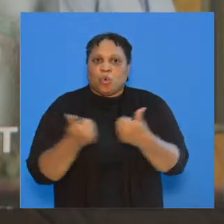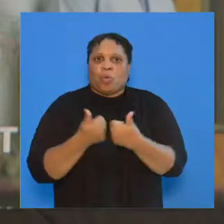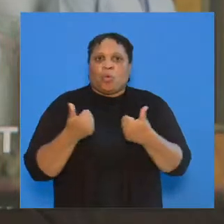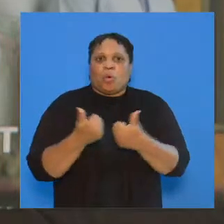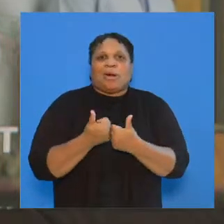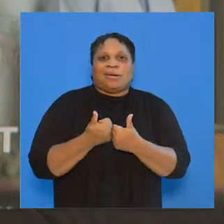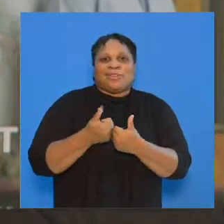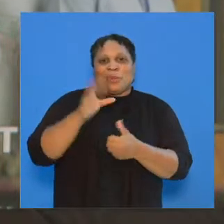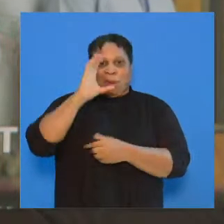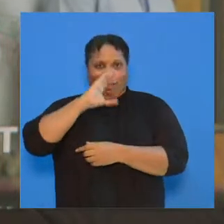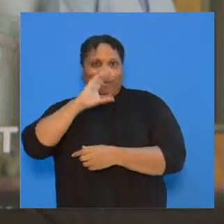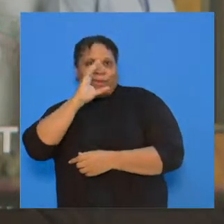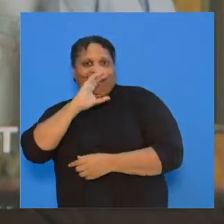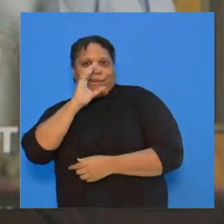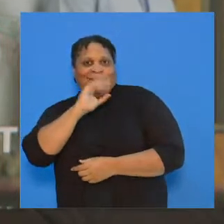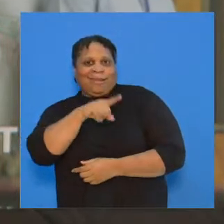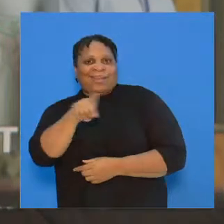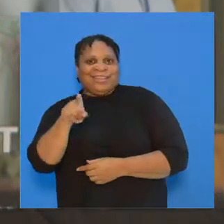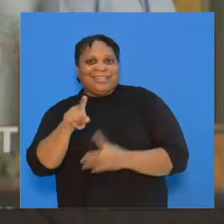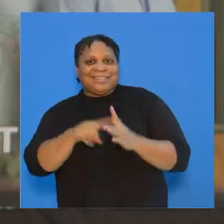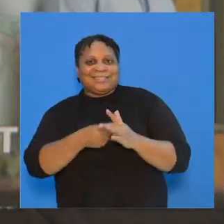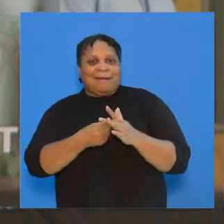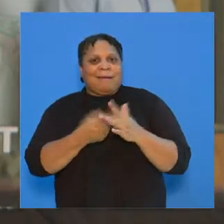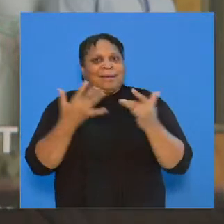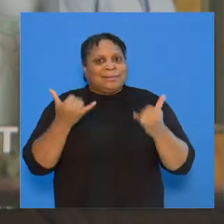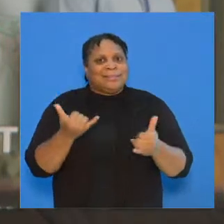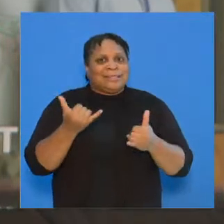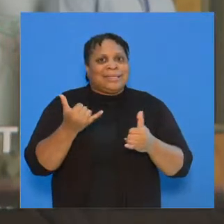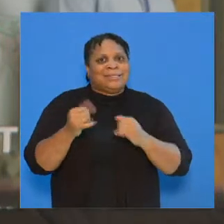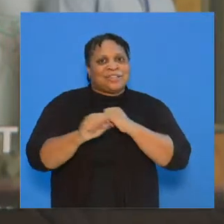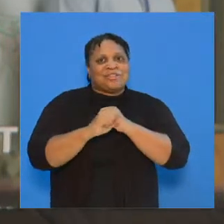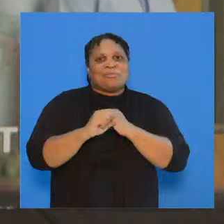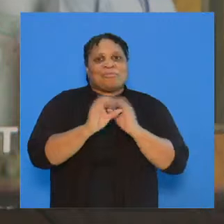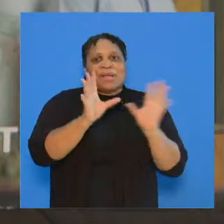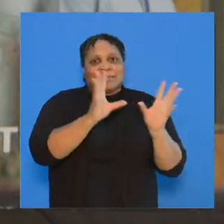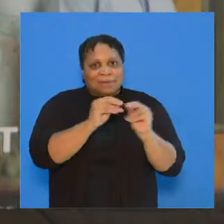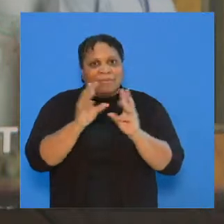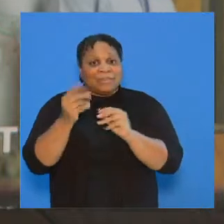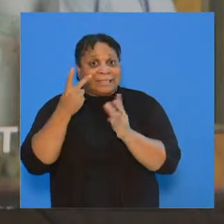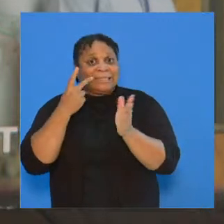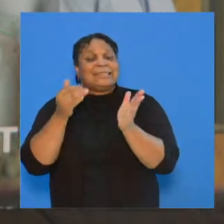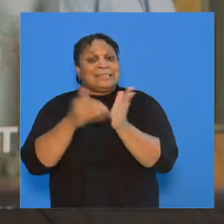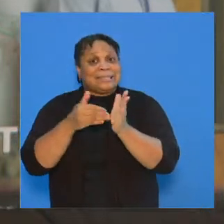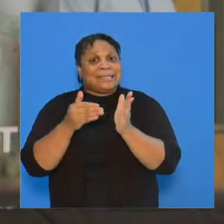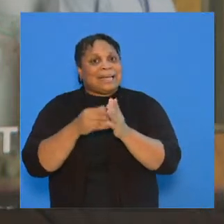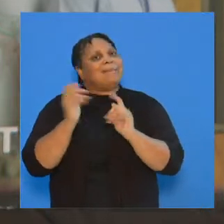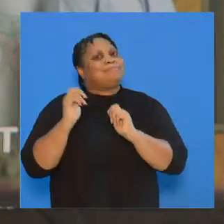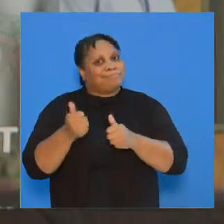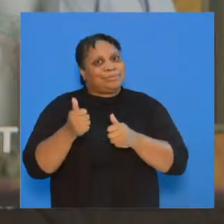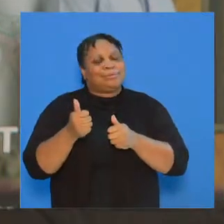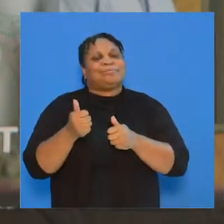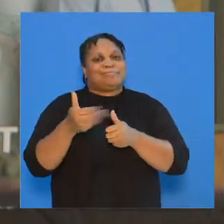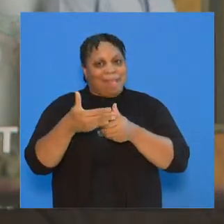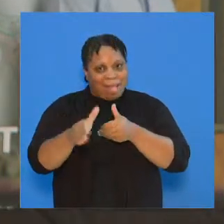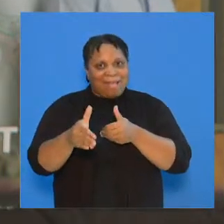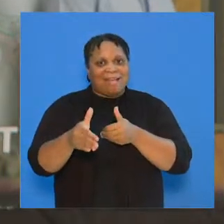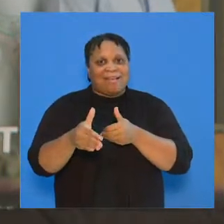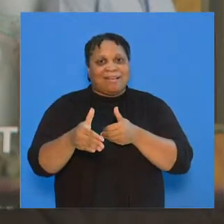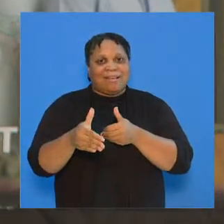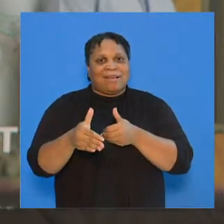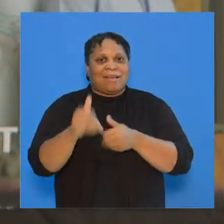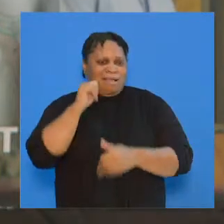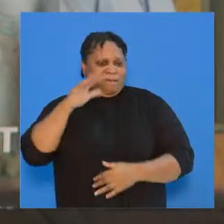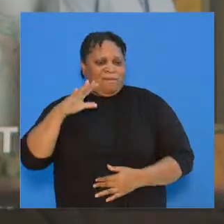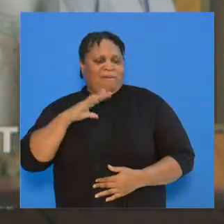cartoon, which debuted at the start of today's press conference and which you will see again immediately afterwards. The